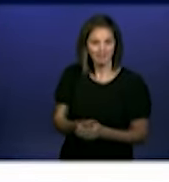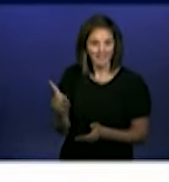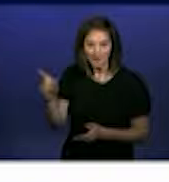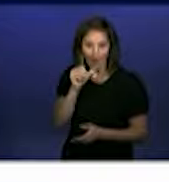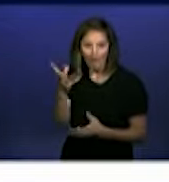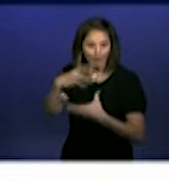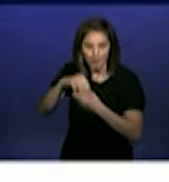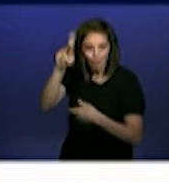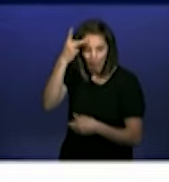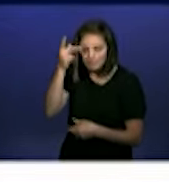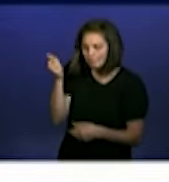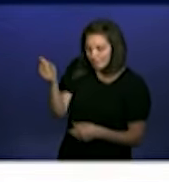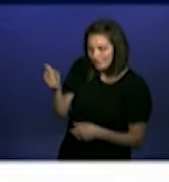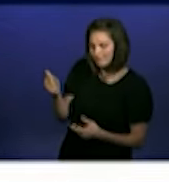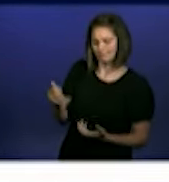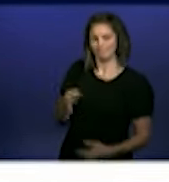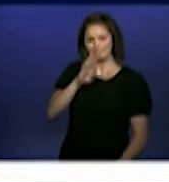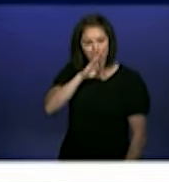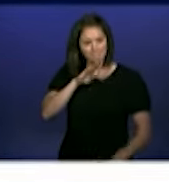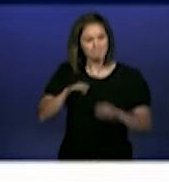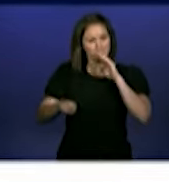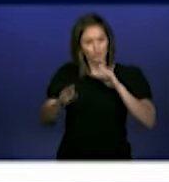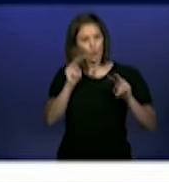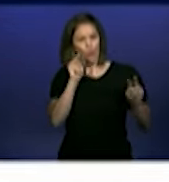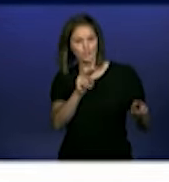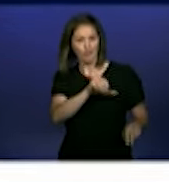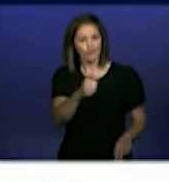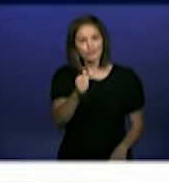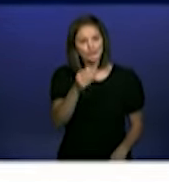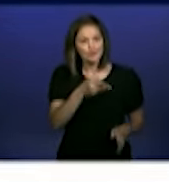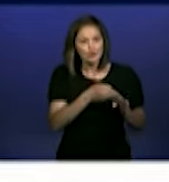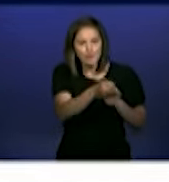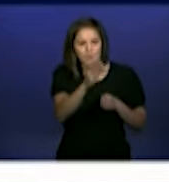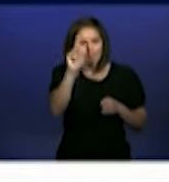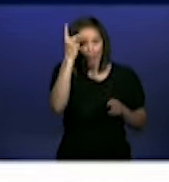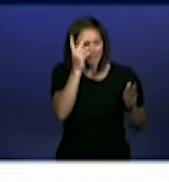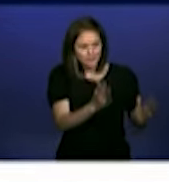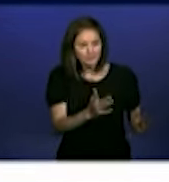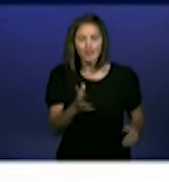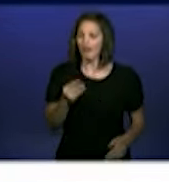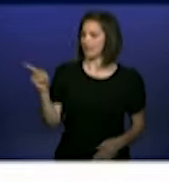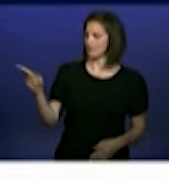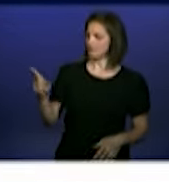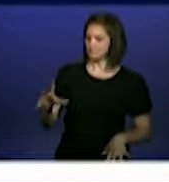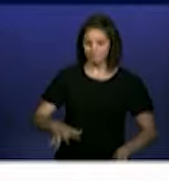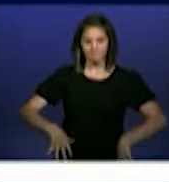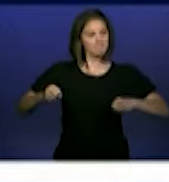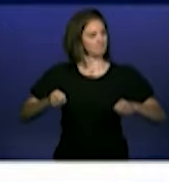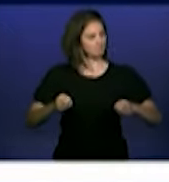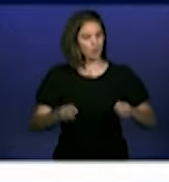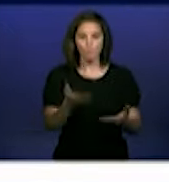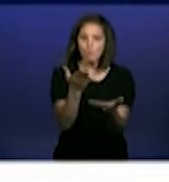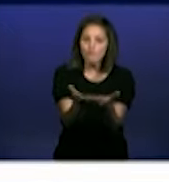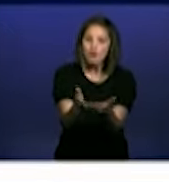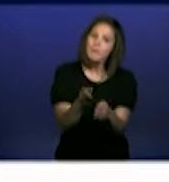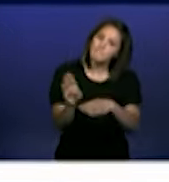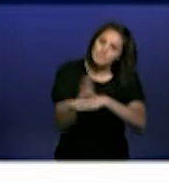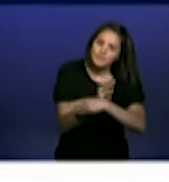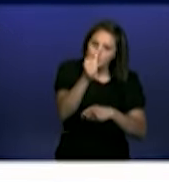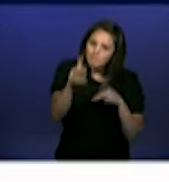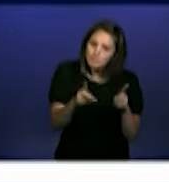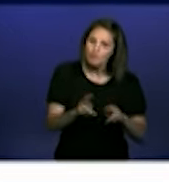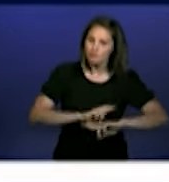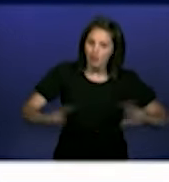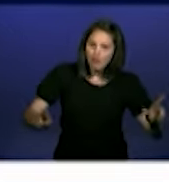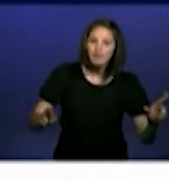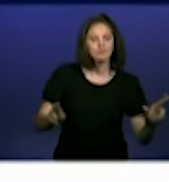just frustrated watching what career politicians were doing. And he went in and he proved to the world that us businessmen are pretty good at getting stuff done in government because we don't have any